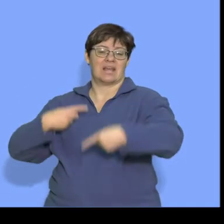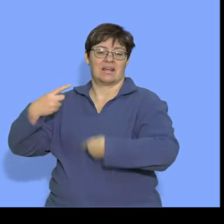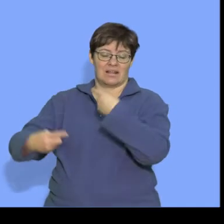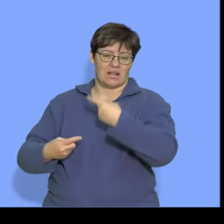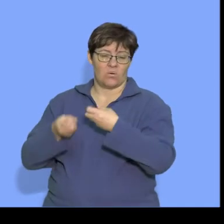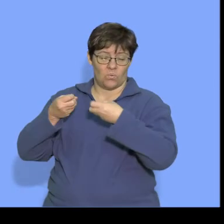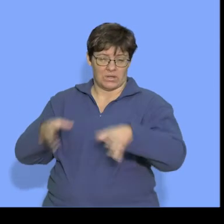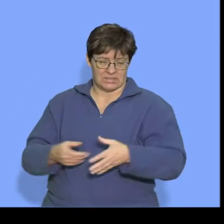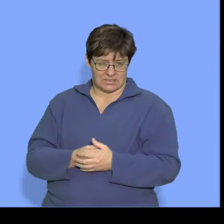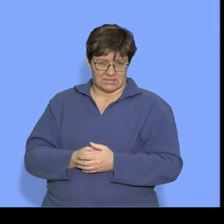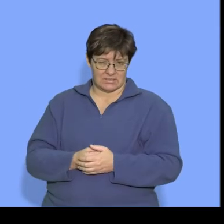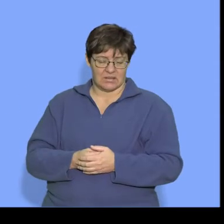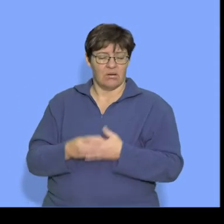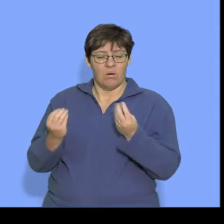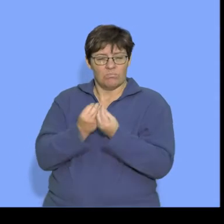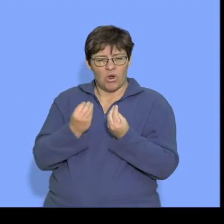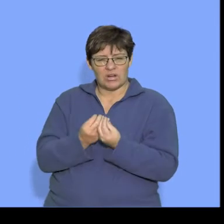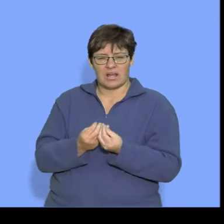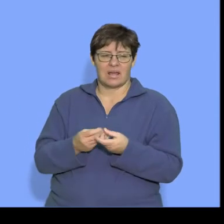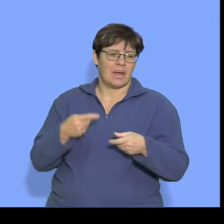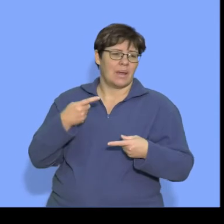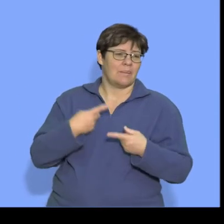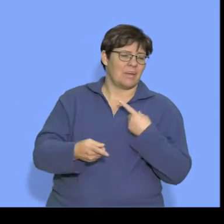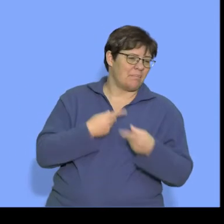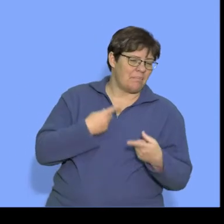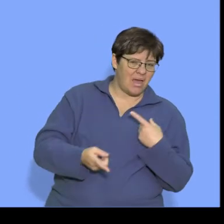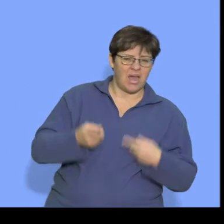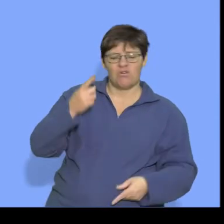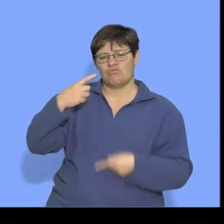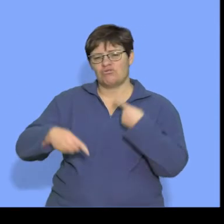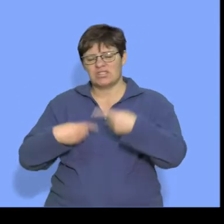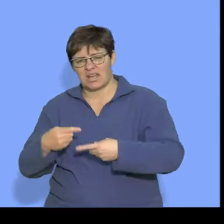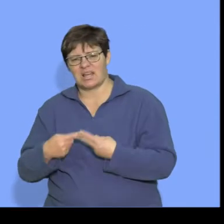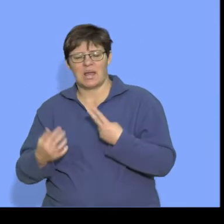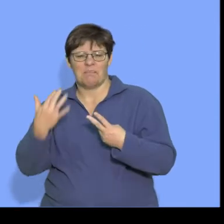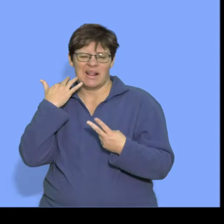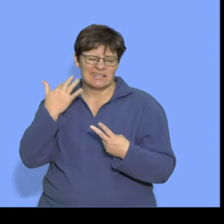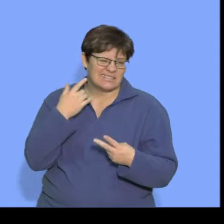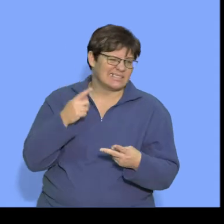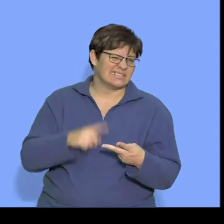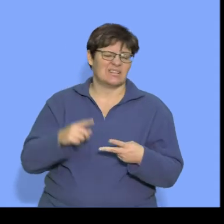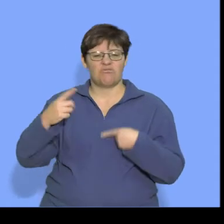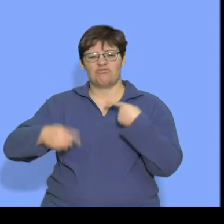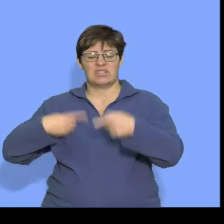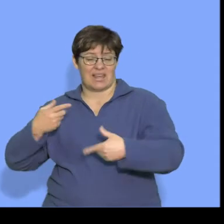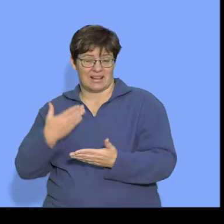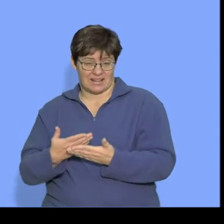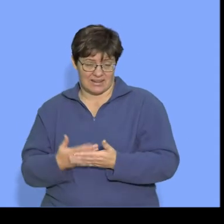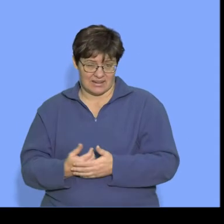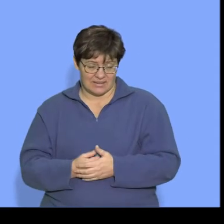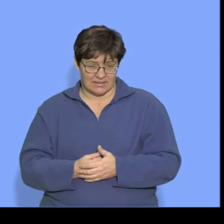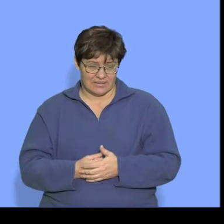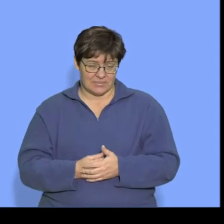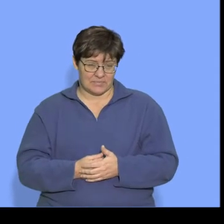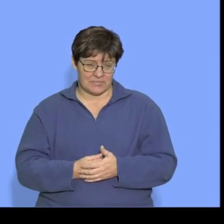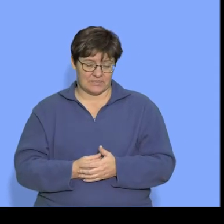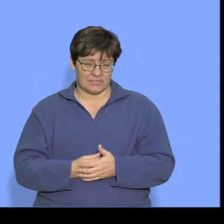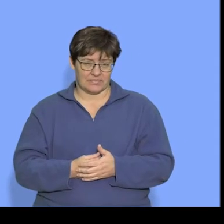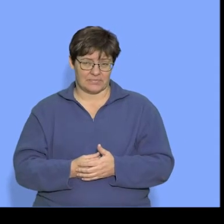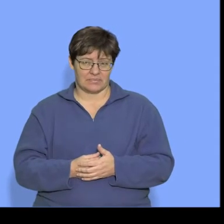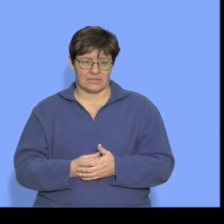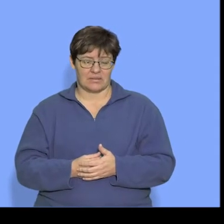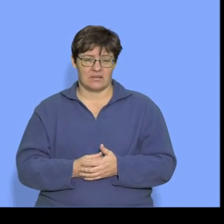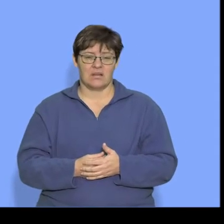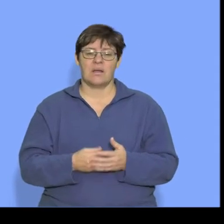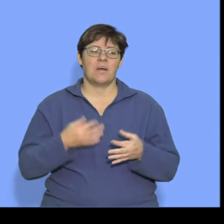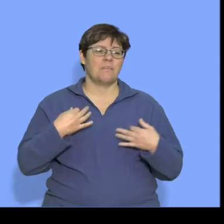these are waste products that like paper that can be recycled, plastic that can be recycled. So recyclable waste would be